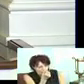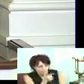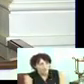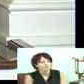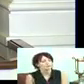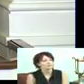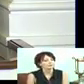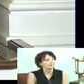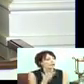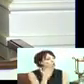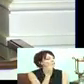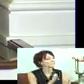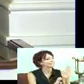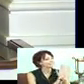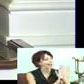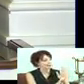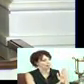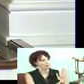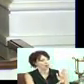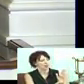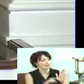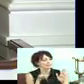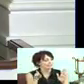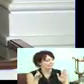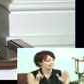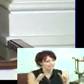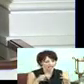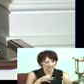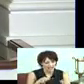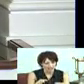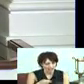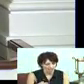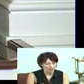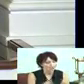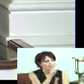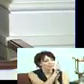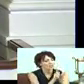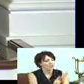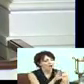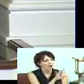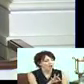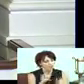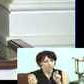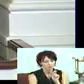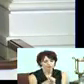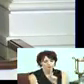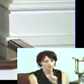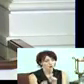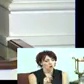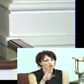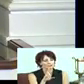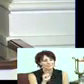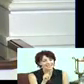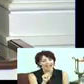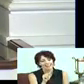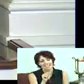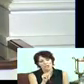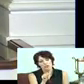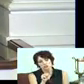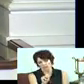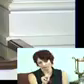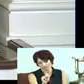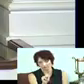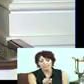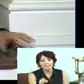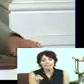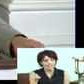good example of that is his take on the ancient law of retaliation. Listen to this. Jesus